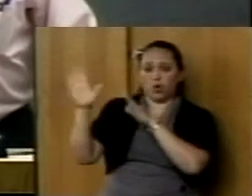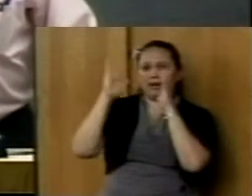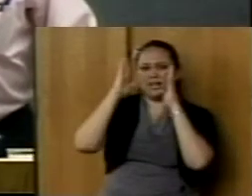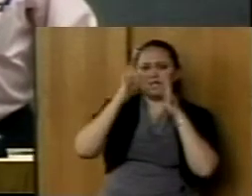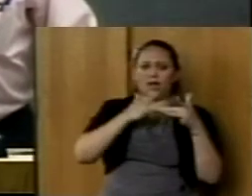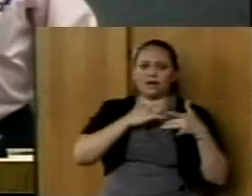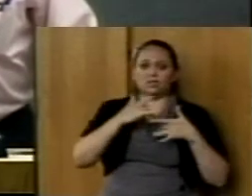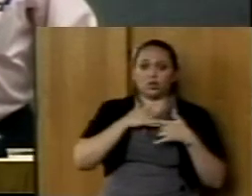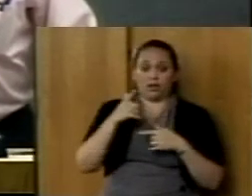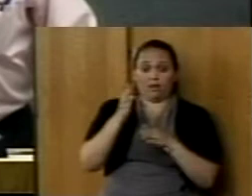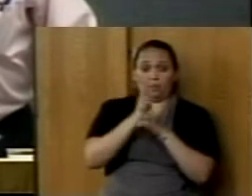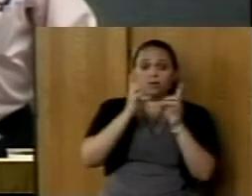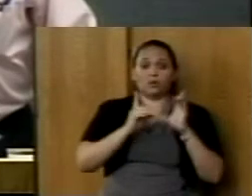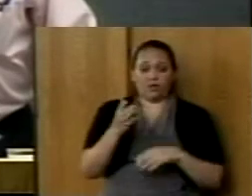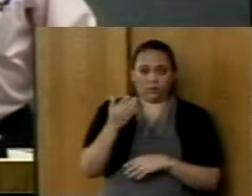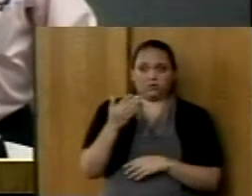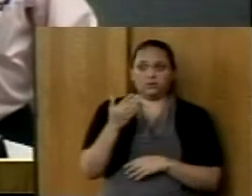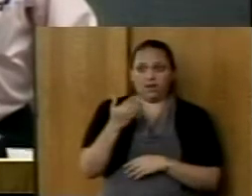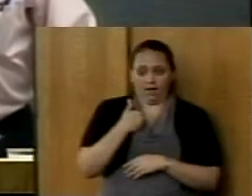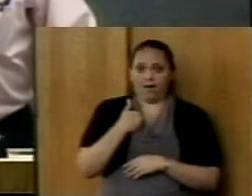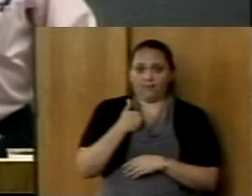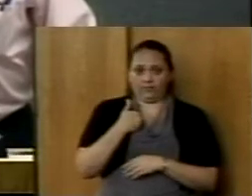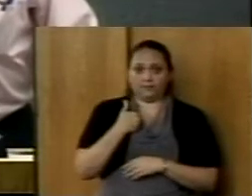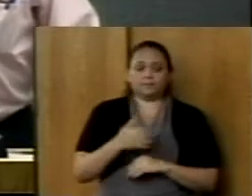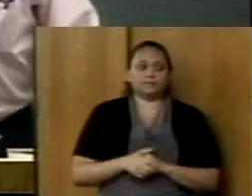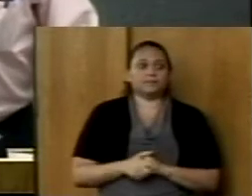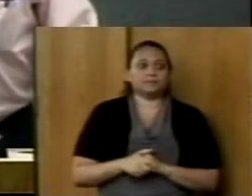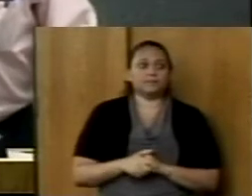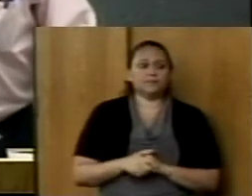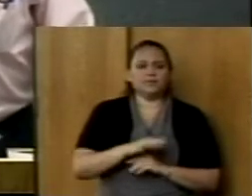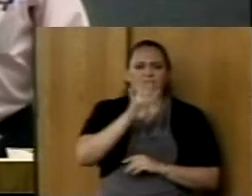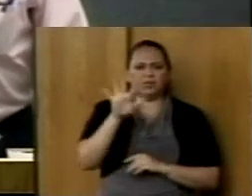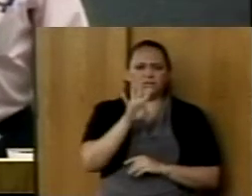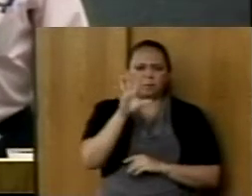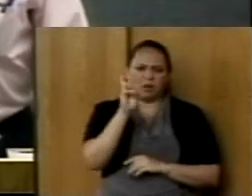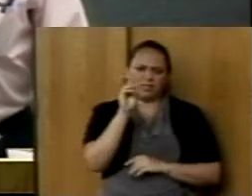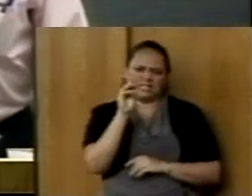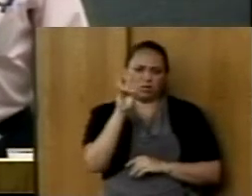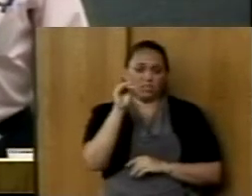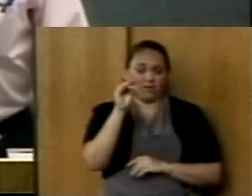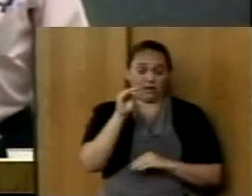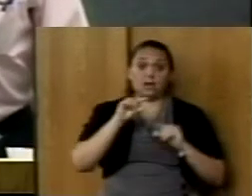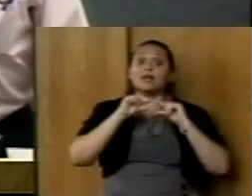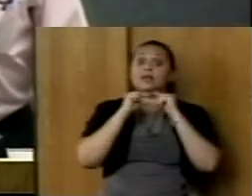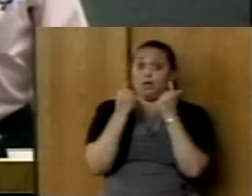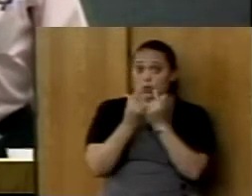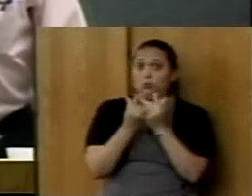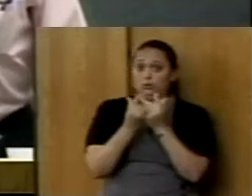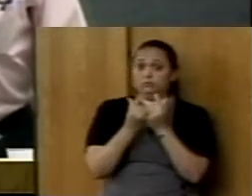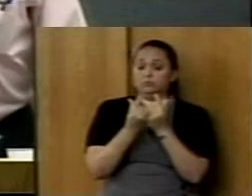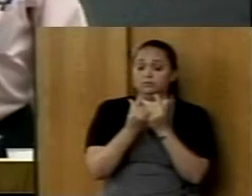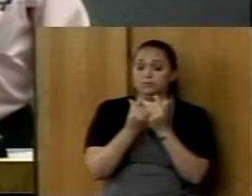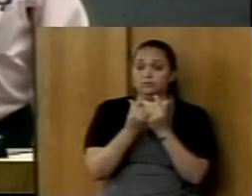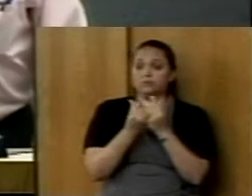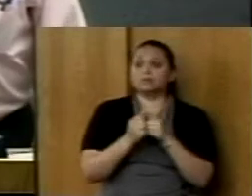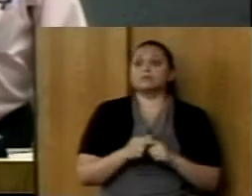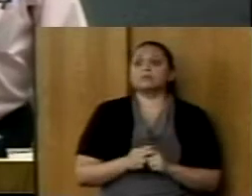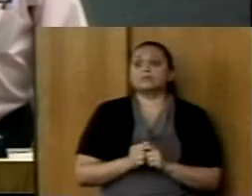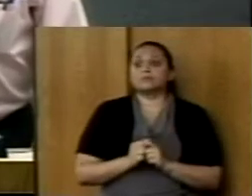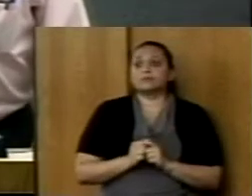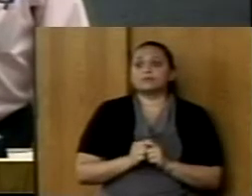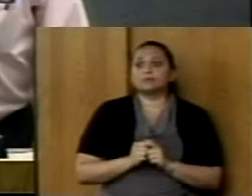concern that these bus drivers and that these monitors have. There's about 60 or 70 of them in our group, and they